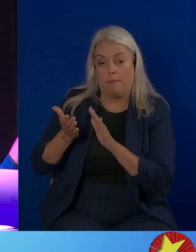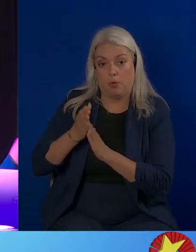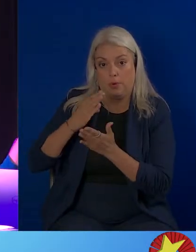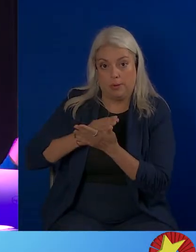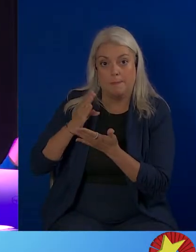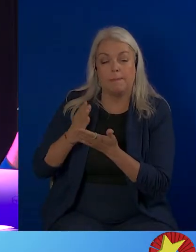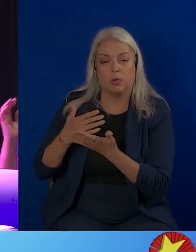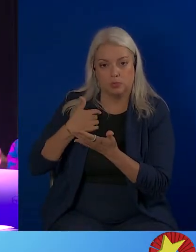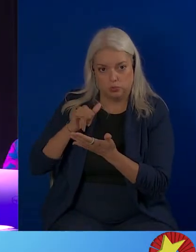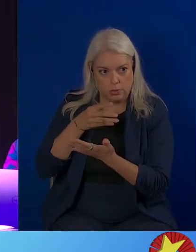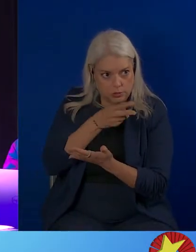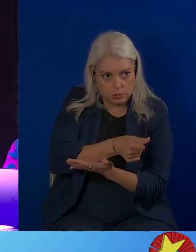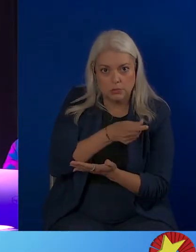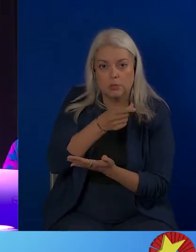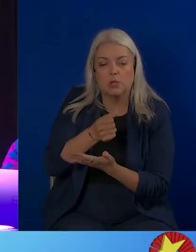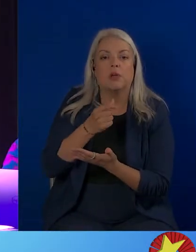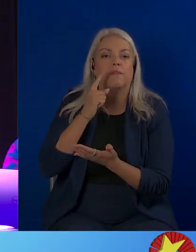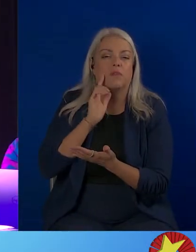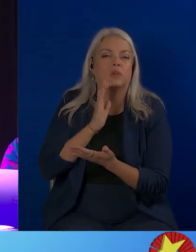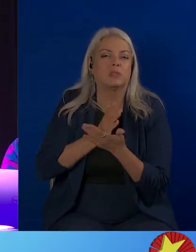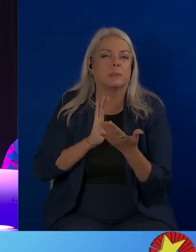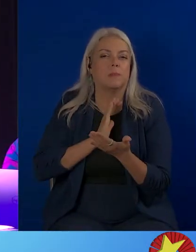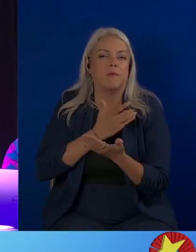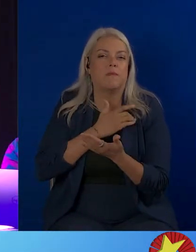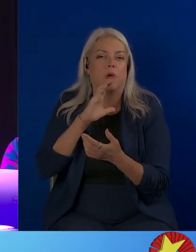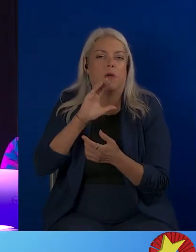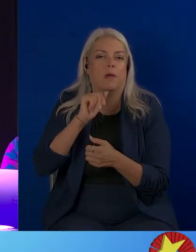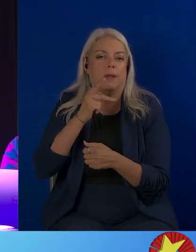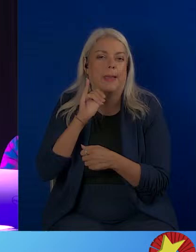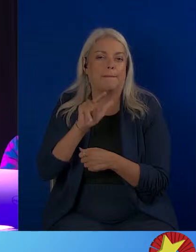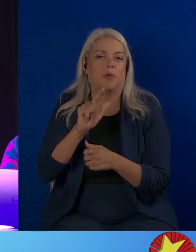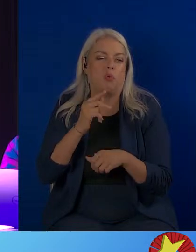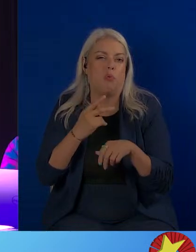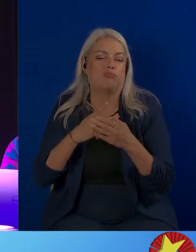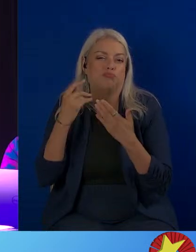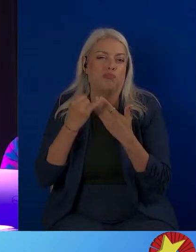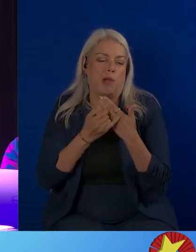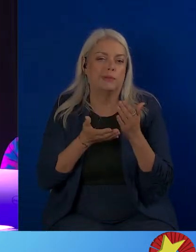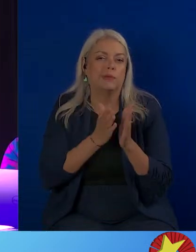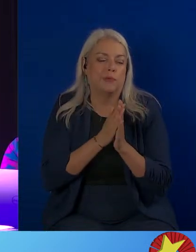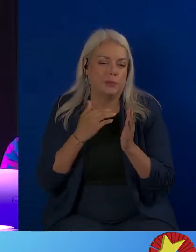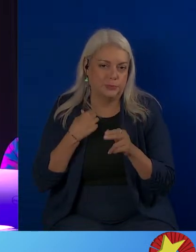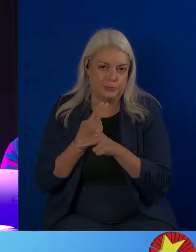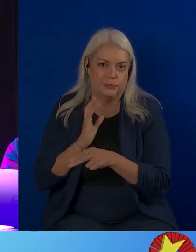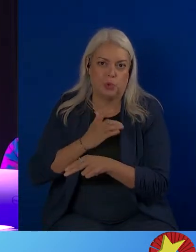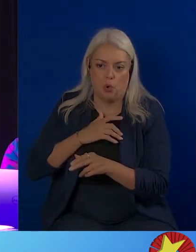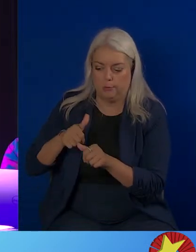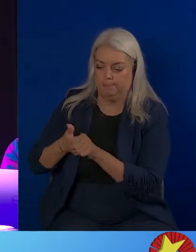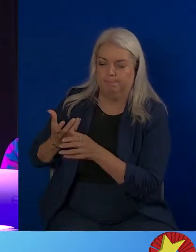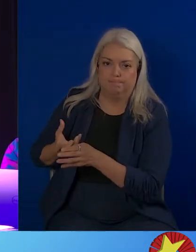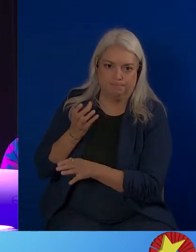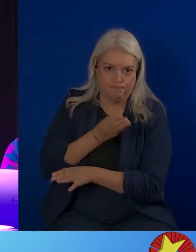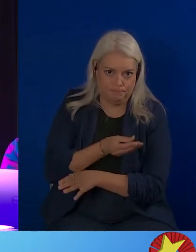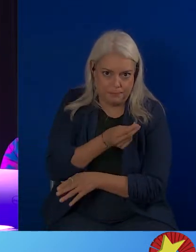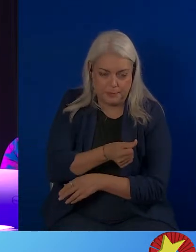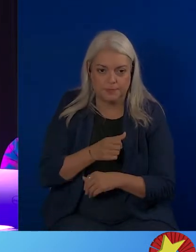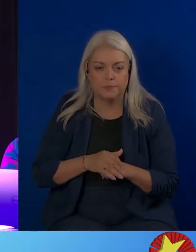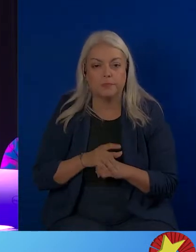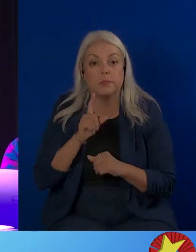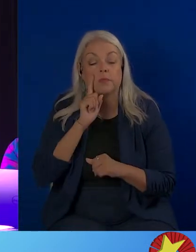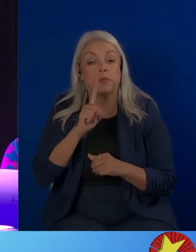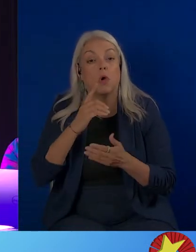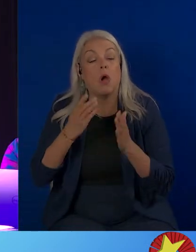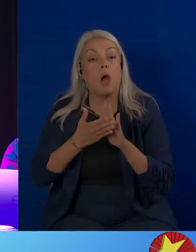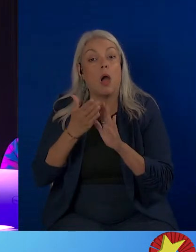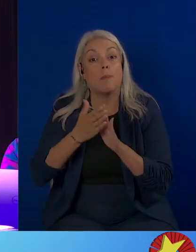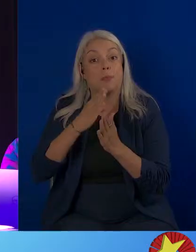some of those ongoing capital project requests. In the operating budget for 2026, the state